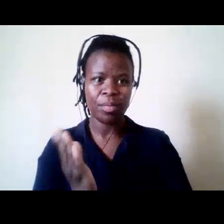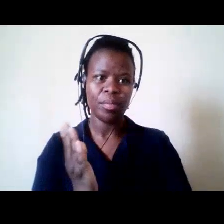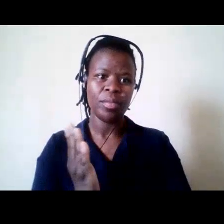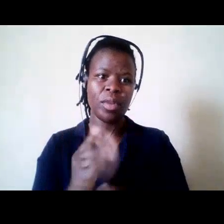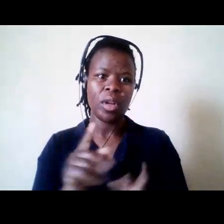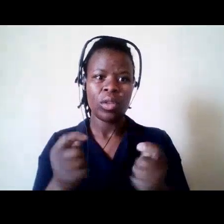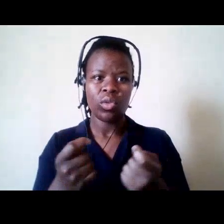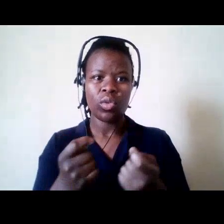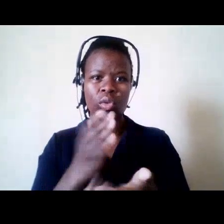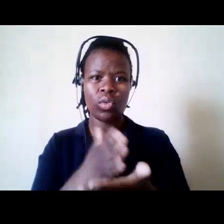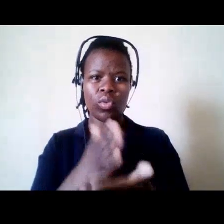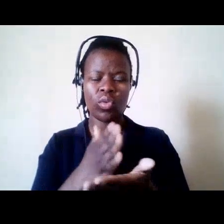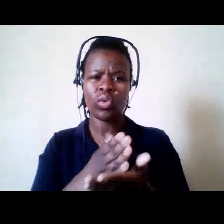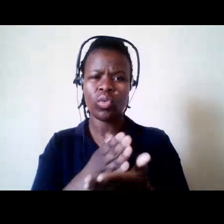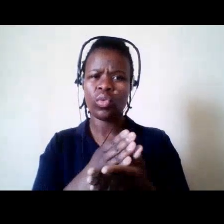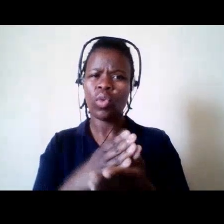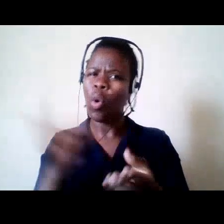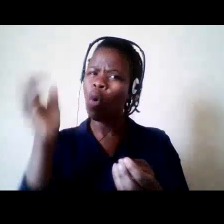more than 10 years. Oh my goodness.